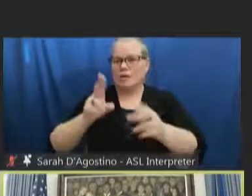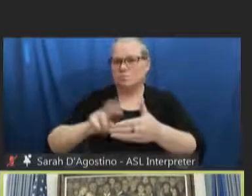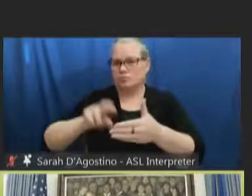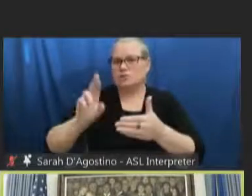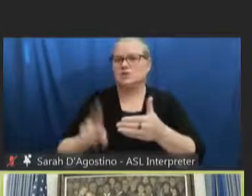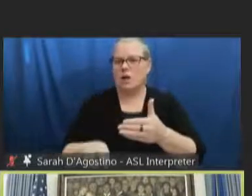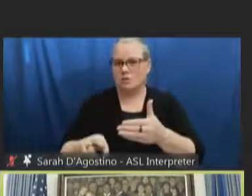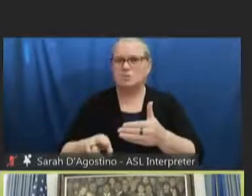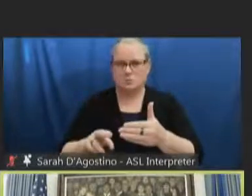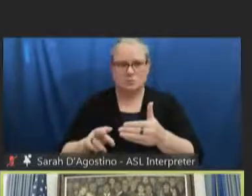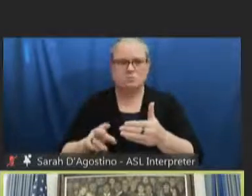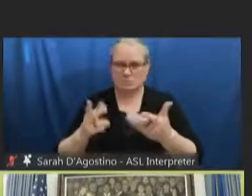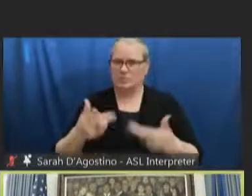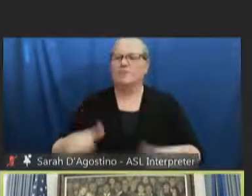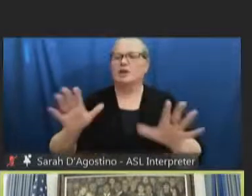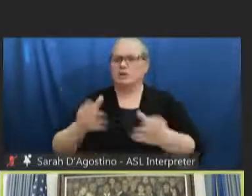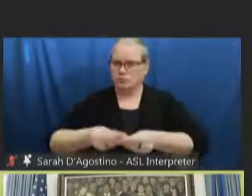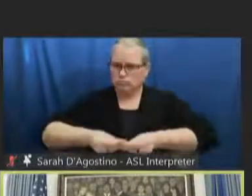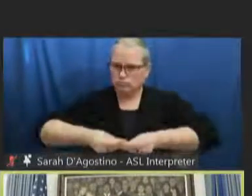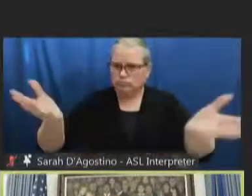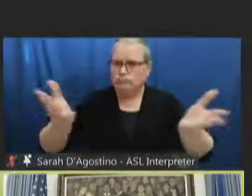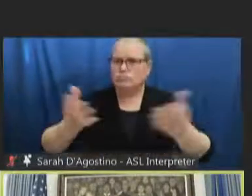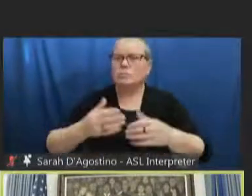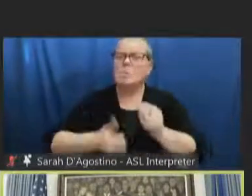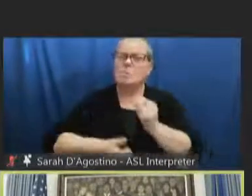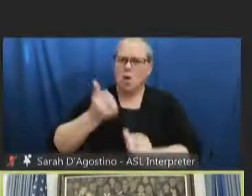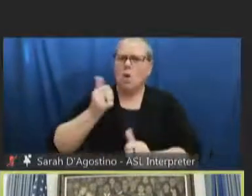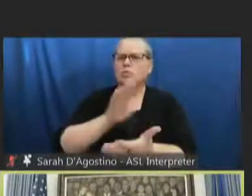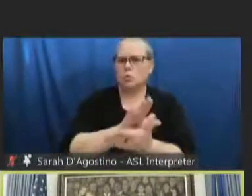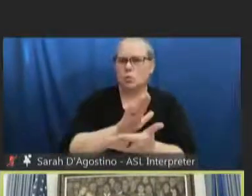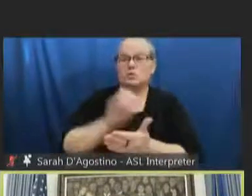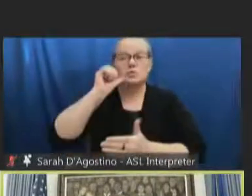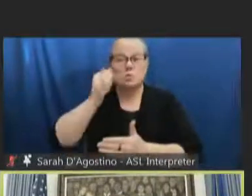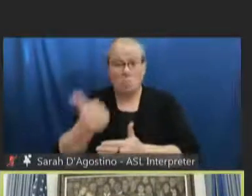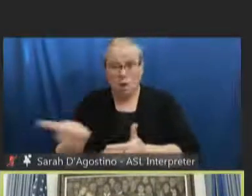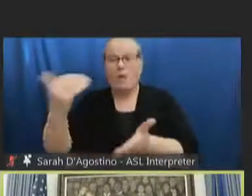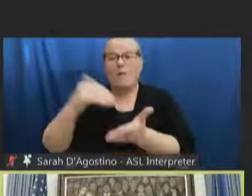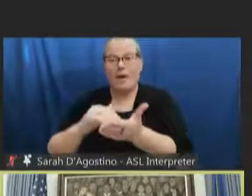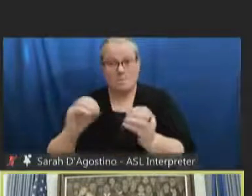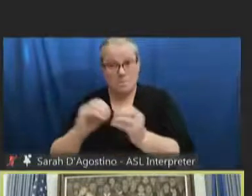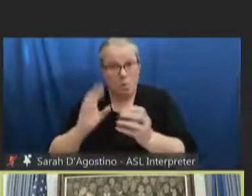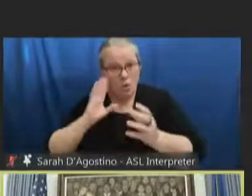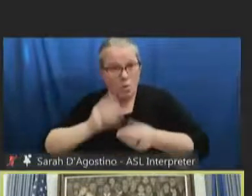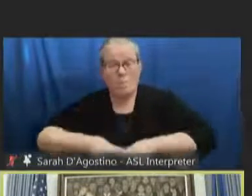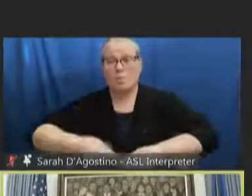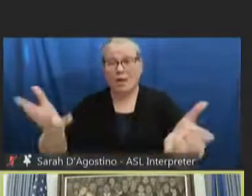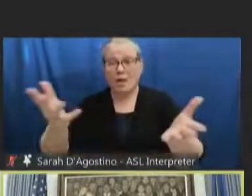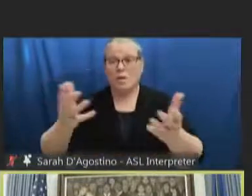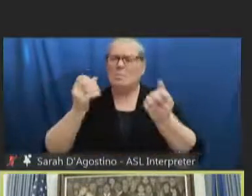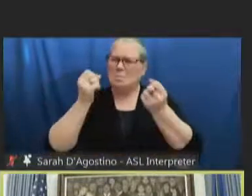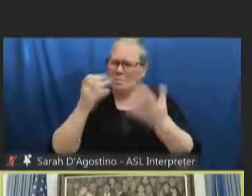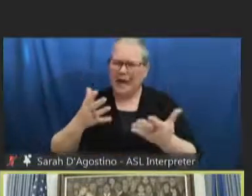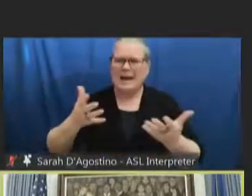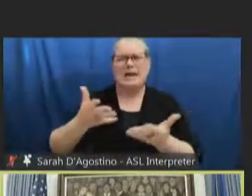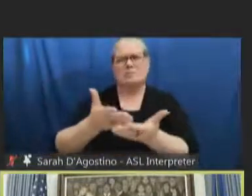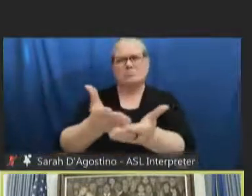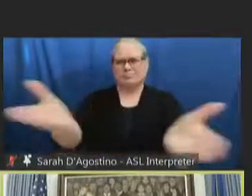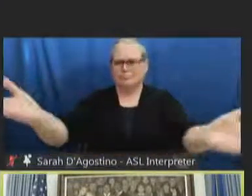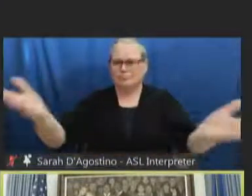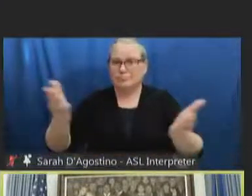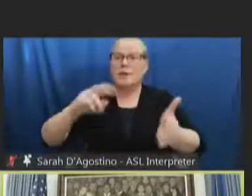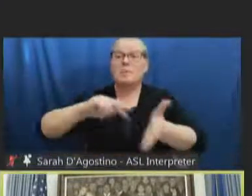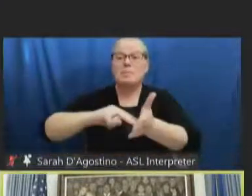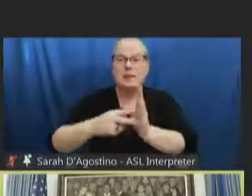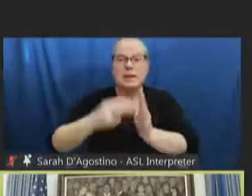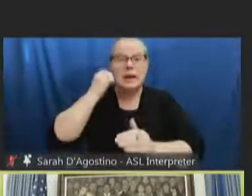going out tomorrow. So there's going to be a lot of rapid tests out there. Not everybody has to test every day. You've